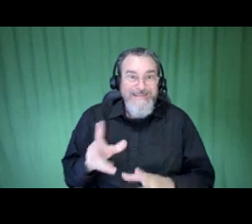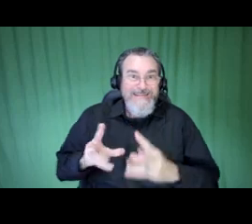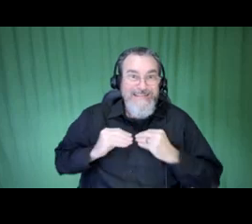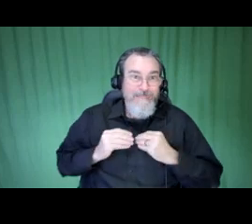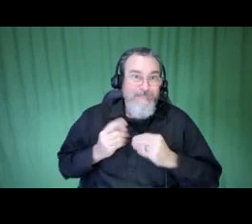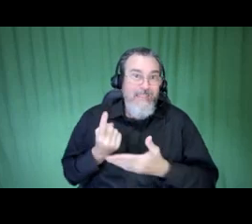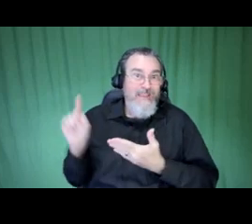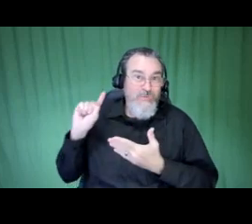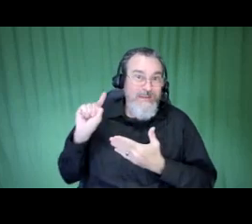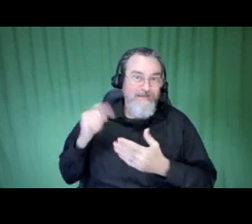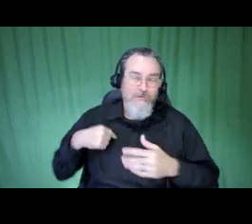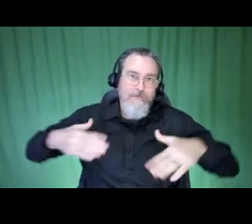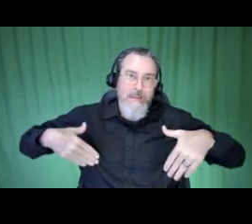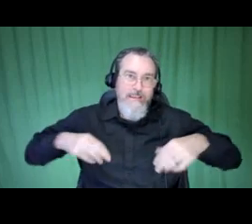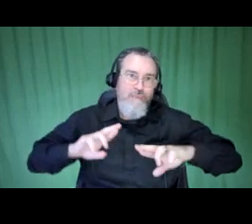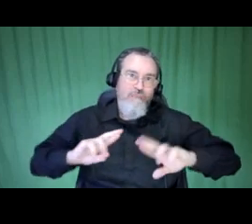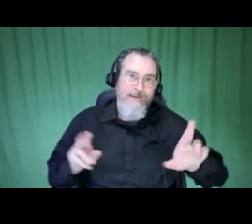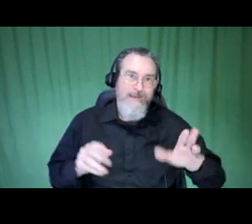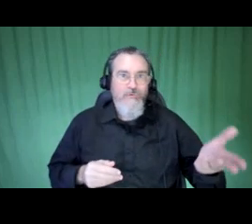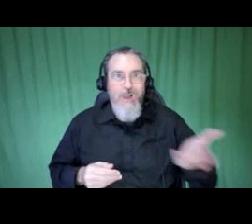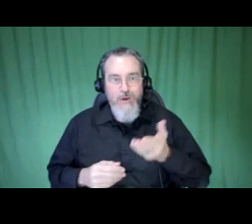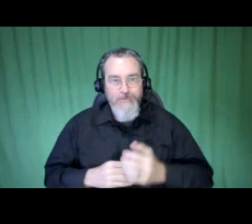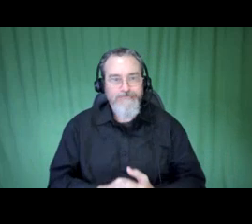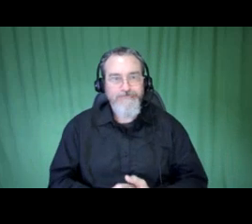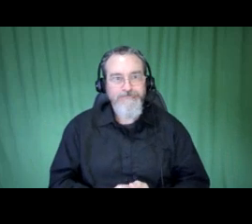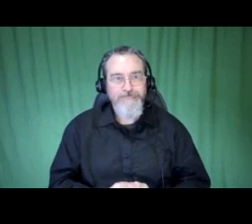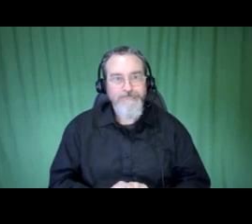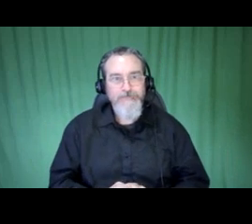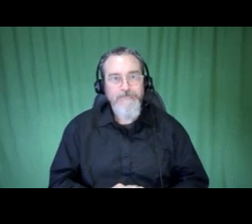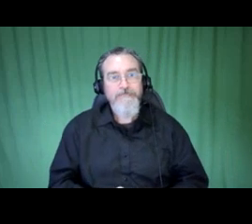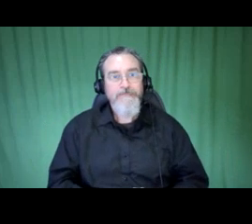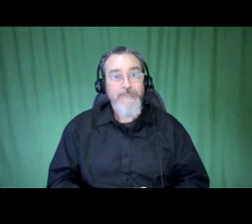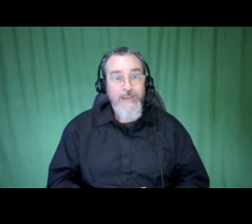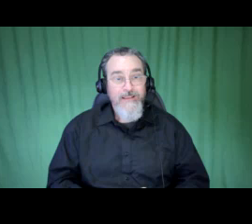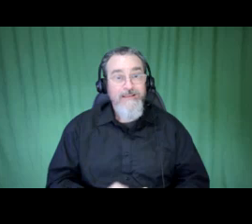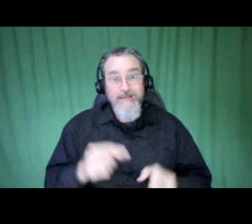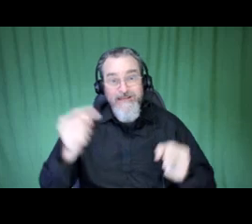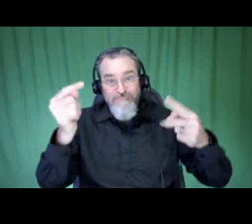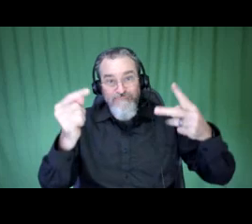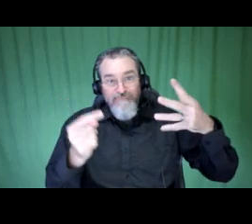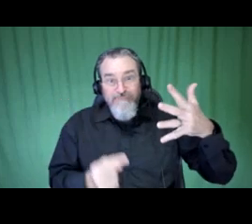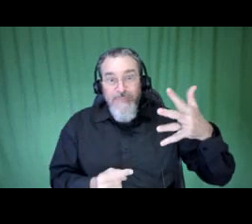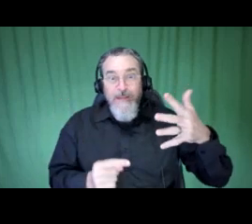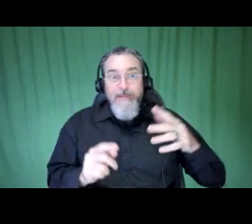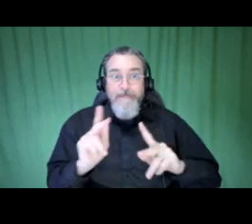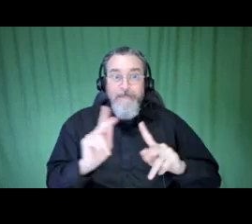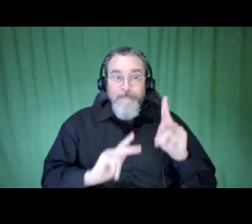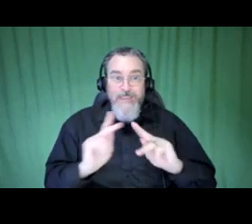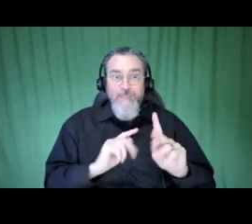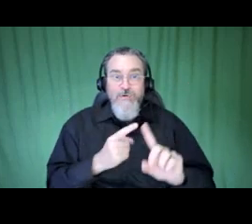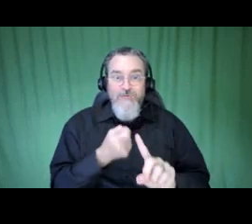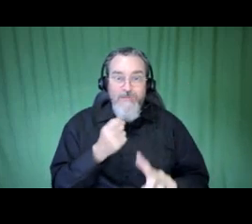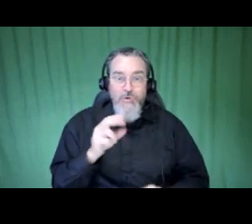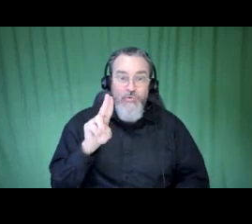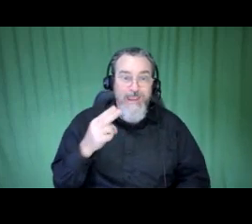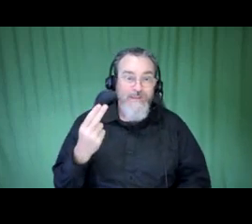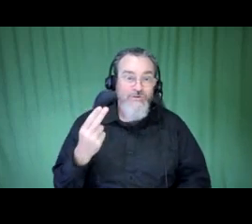please. And then I just wanted to briefly share the list of folks from the UH side who